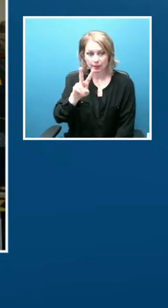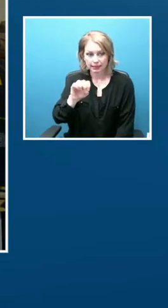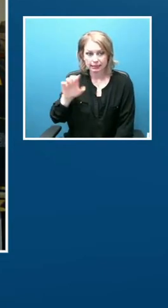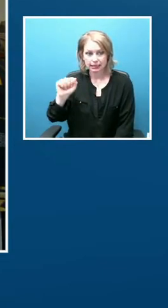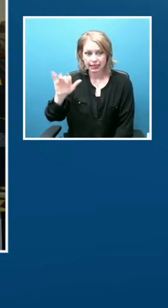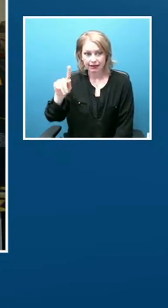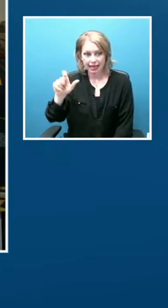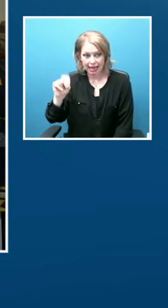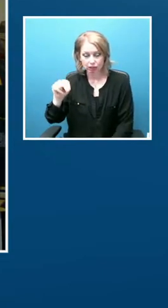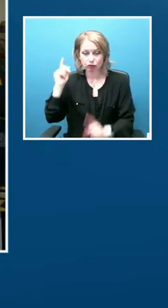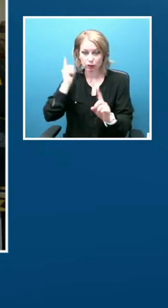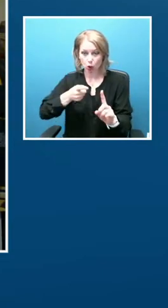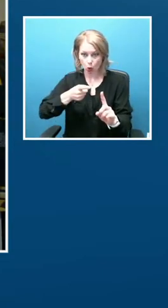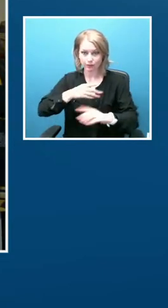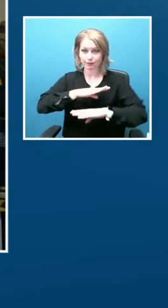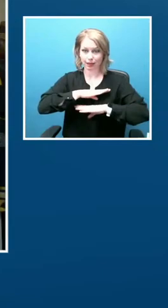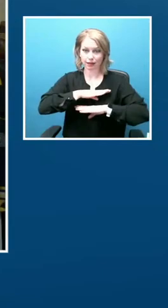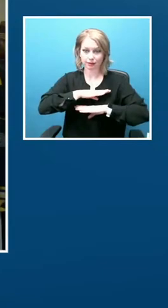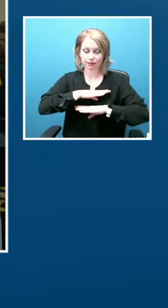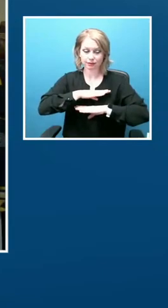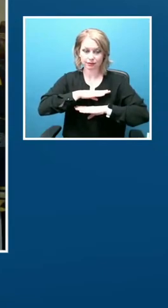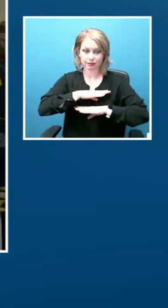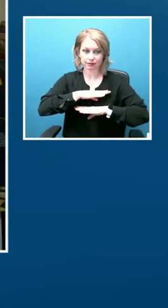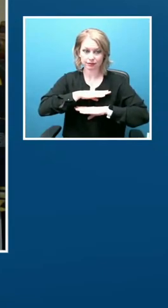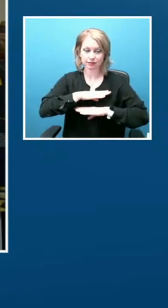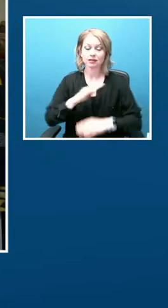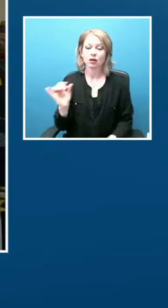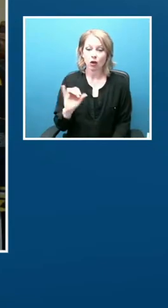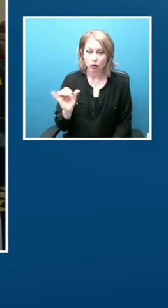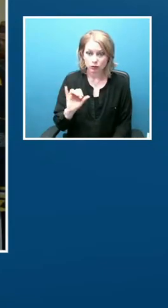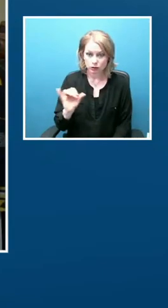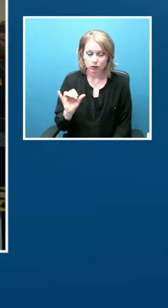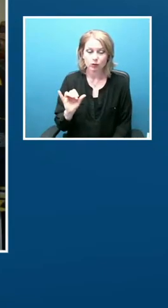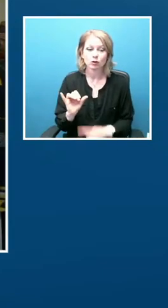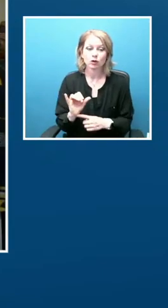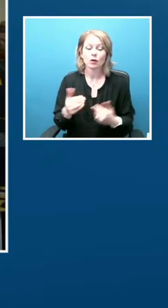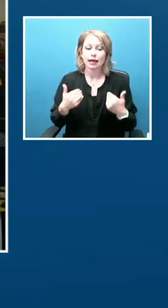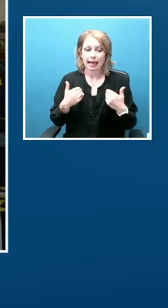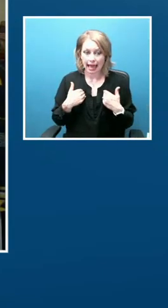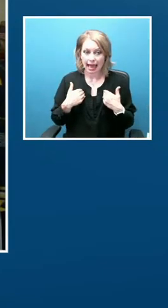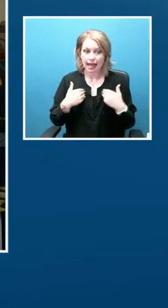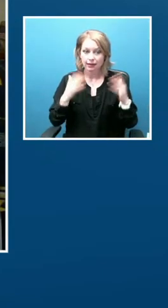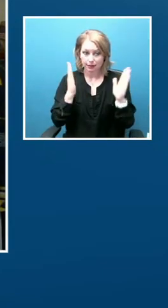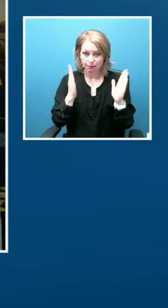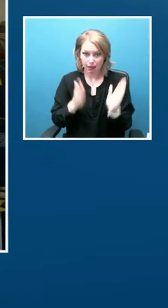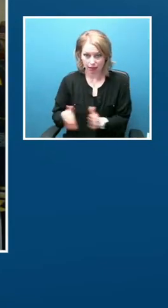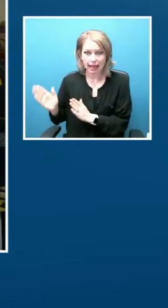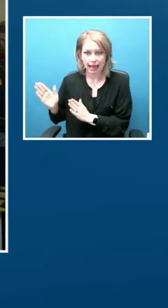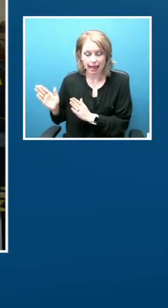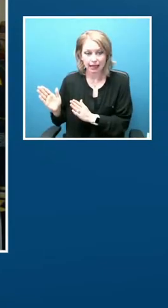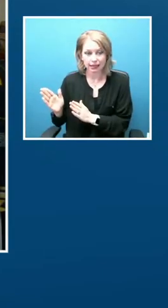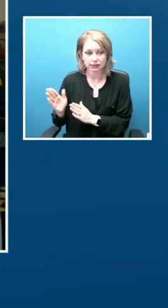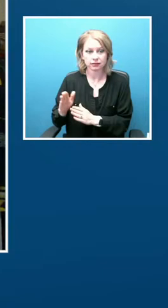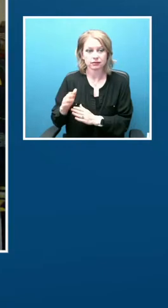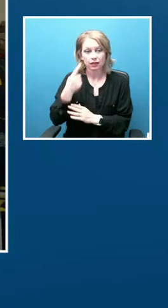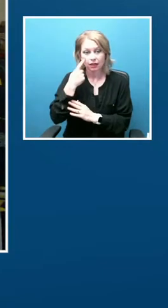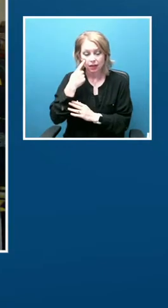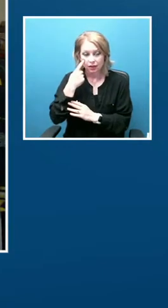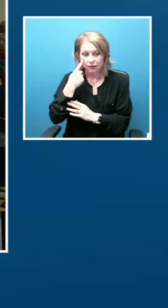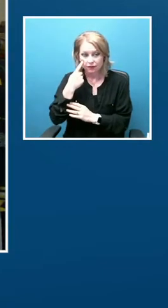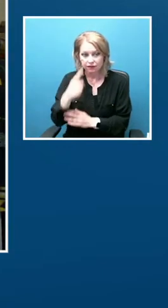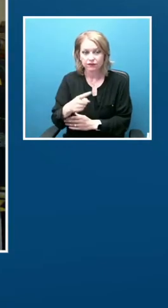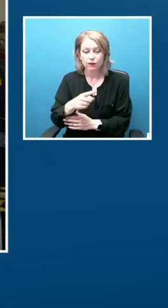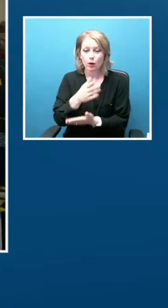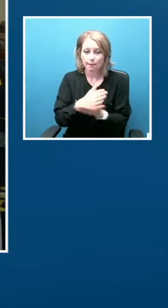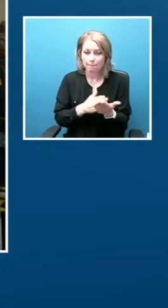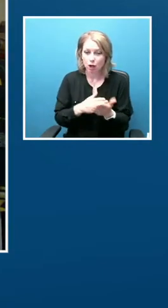convention delegation were met. Furthermore, we have had affirmative action plan as part of the state's delegate selection plan